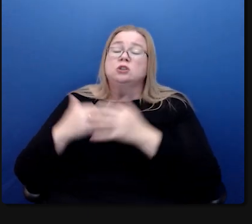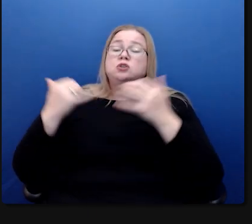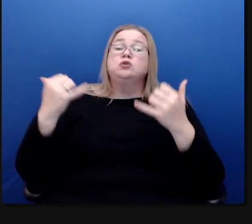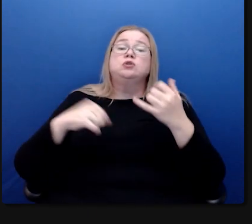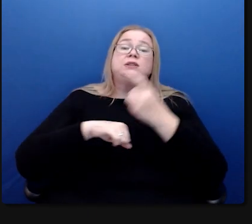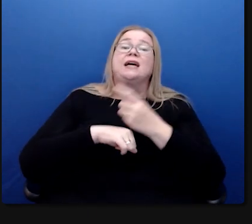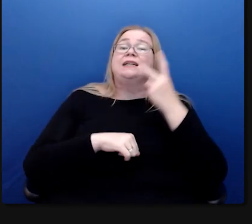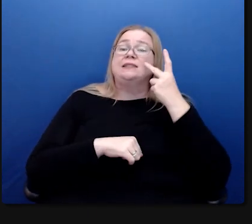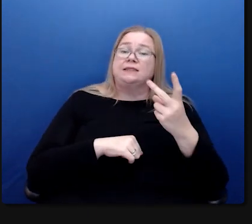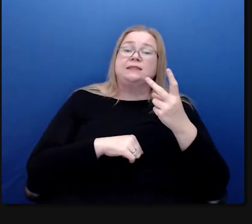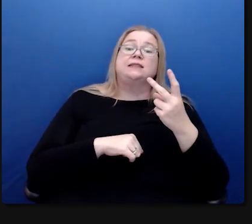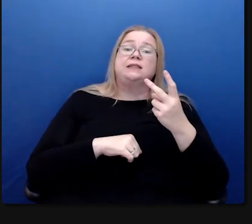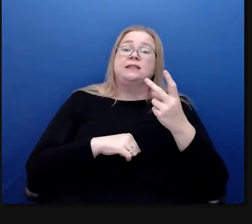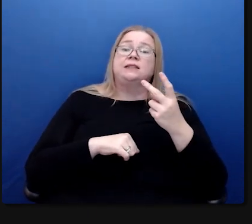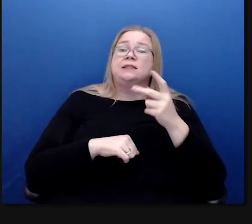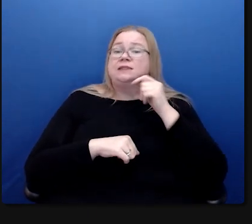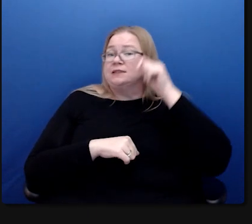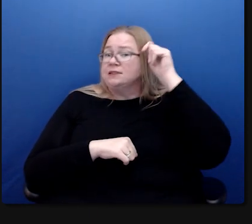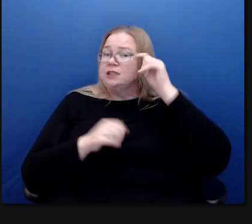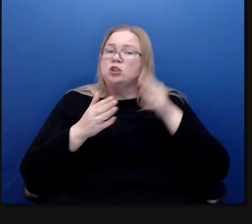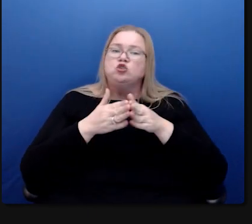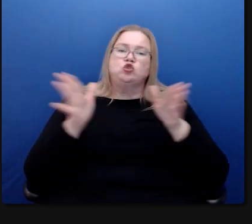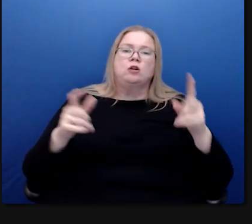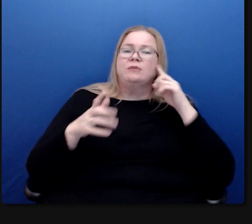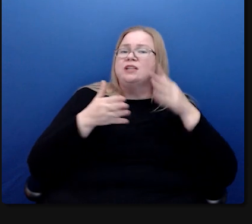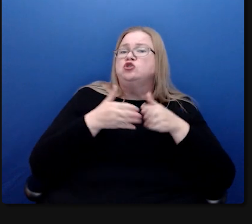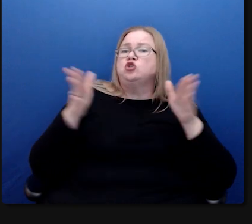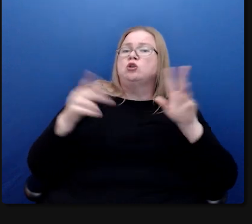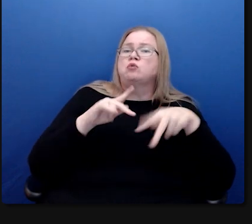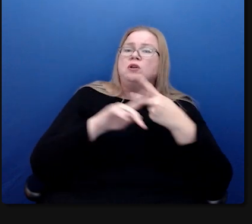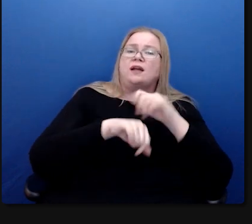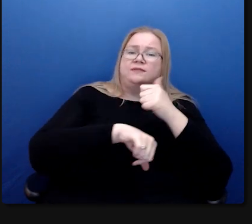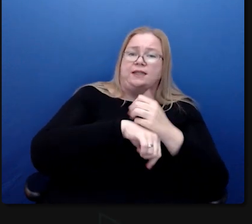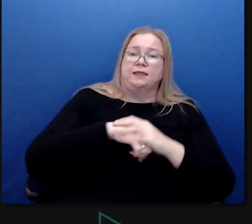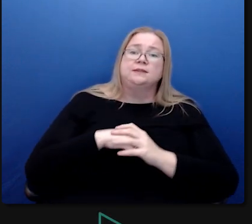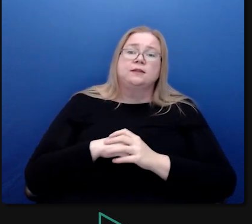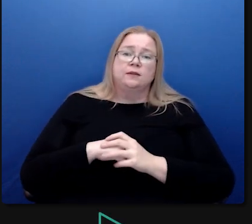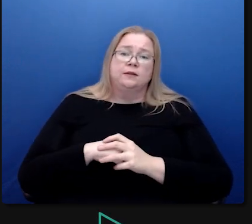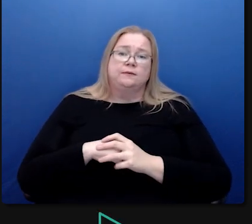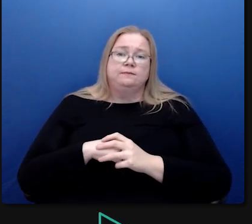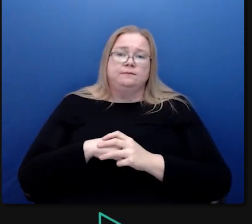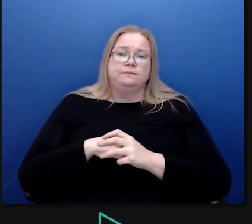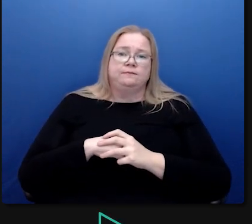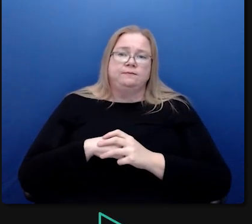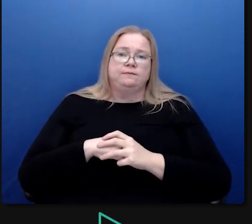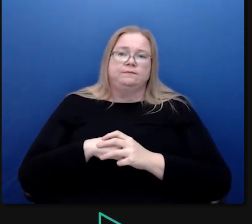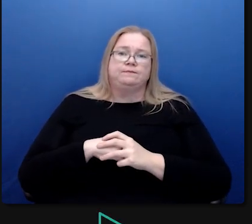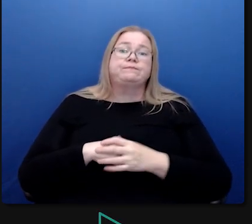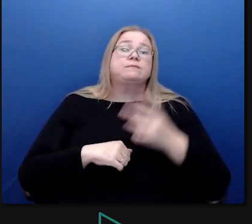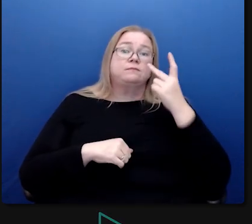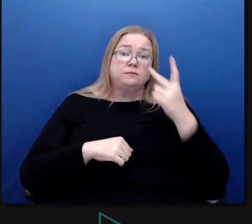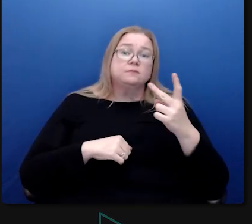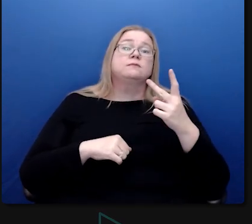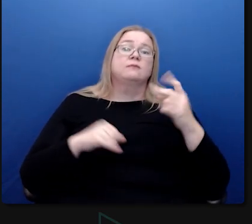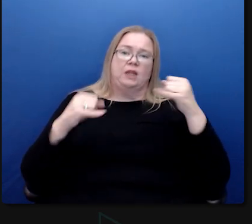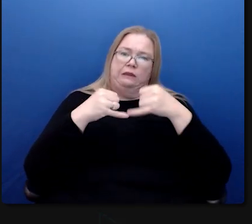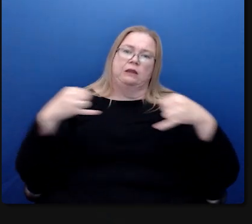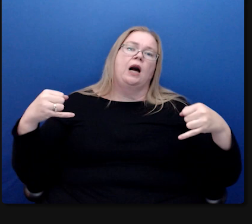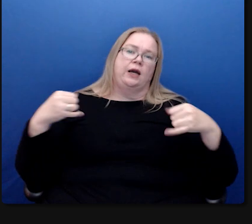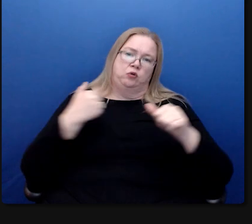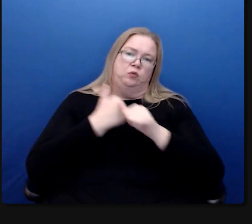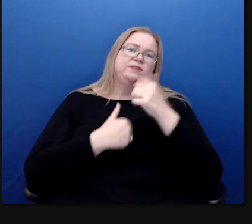is being blank, add a word here. Imagine how many first and last names exist and how many words